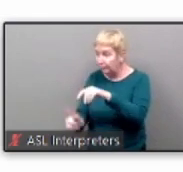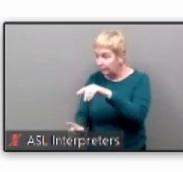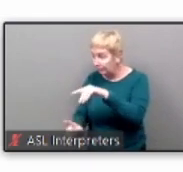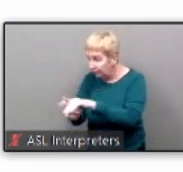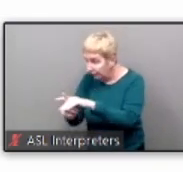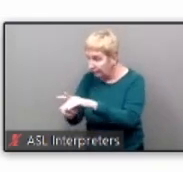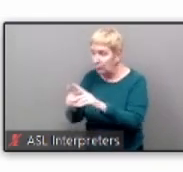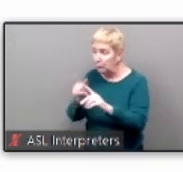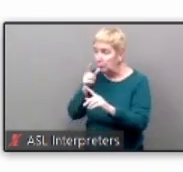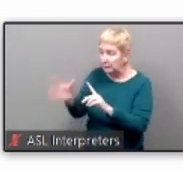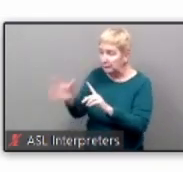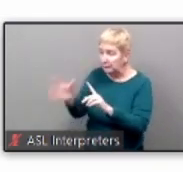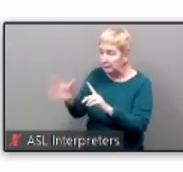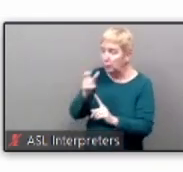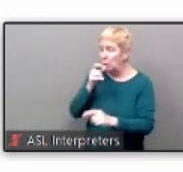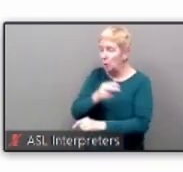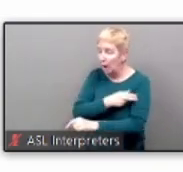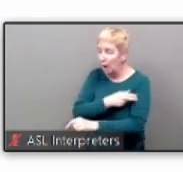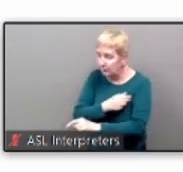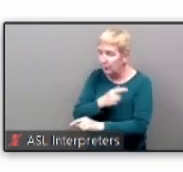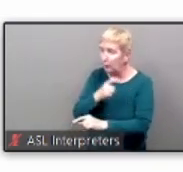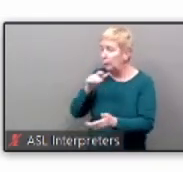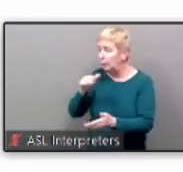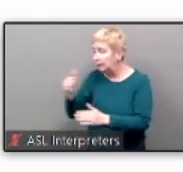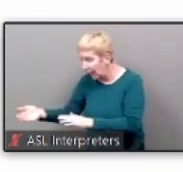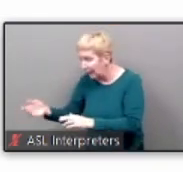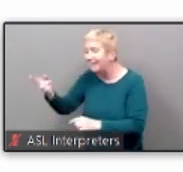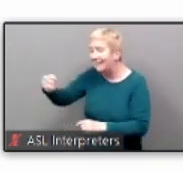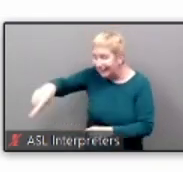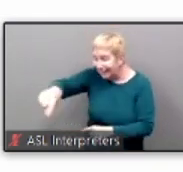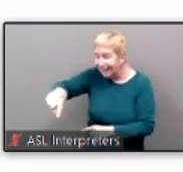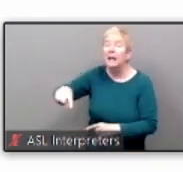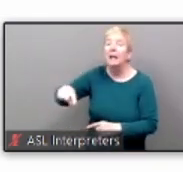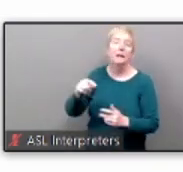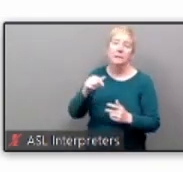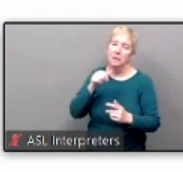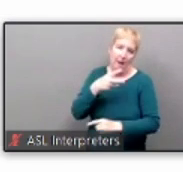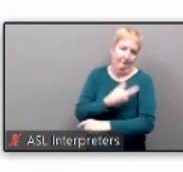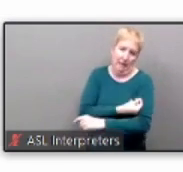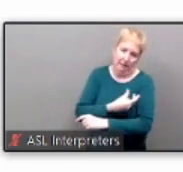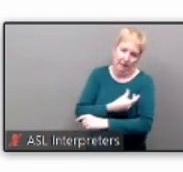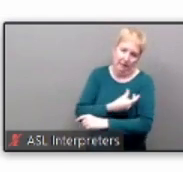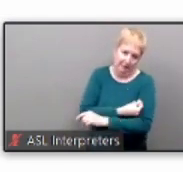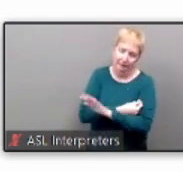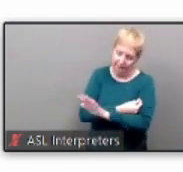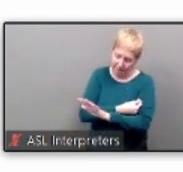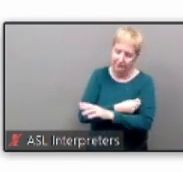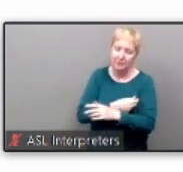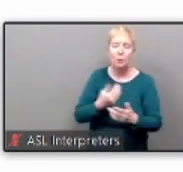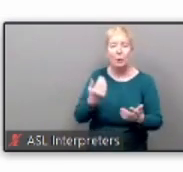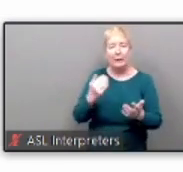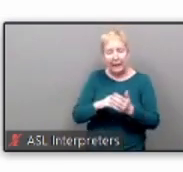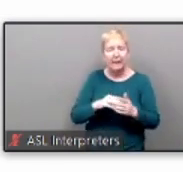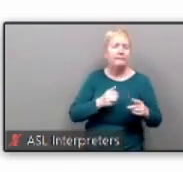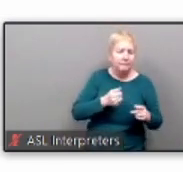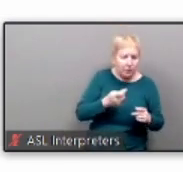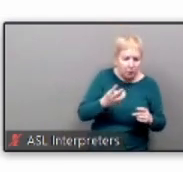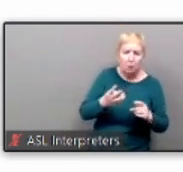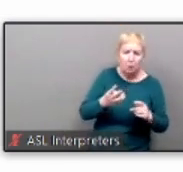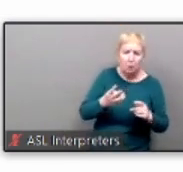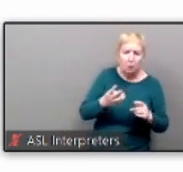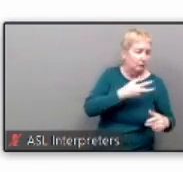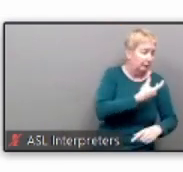among persons that are unvaccinated. So again, I have shared today some of our vaccine breakthrough